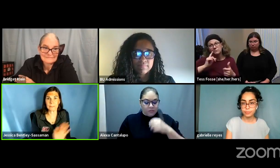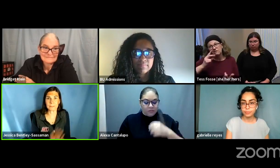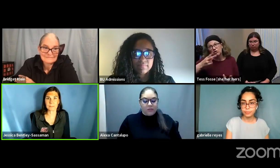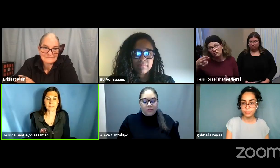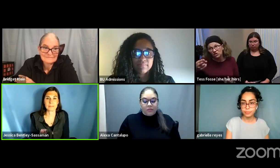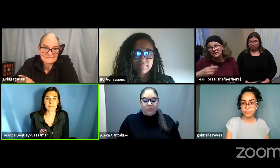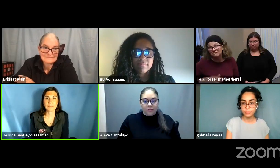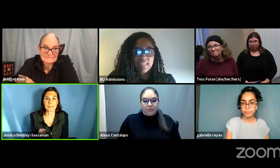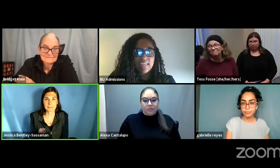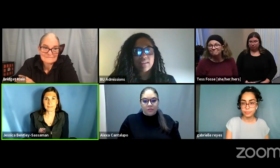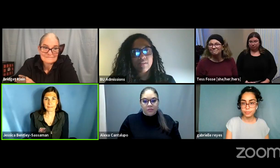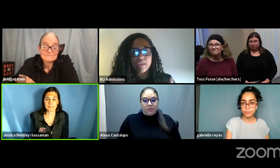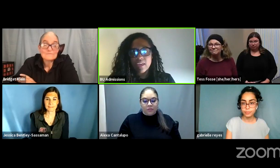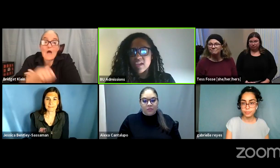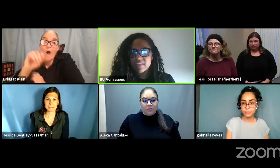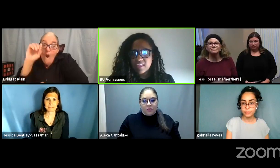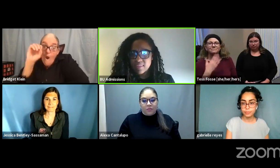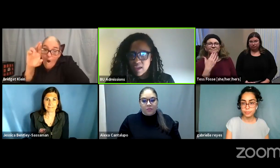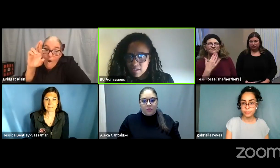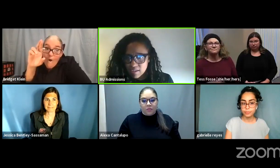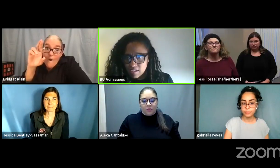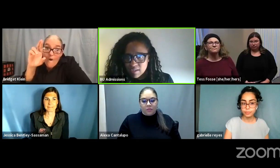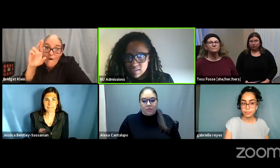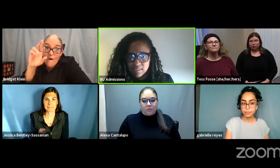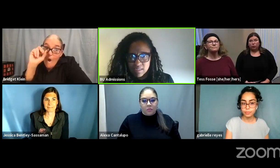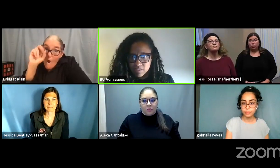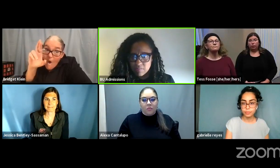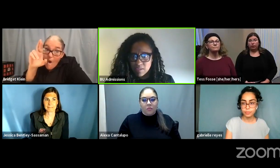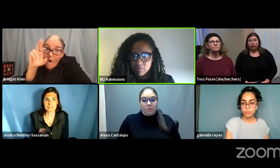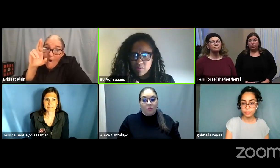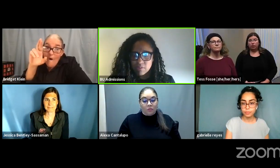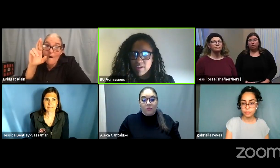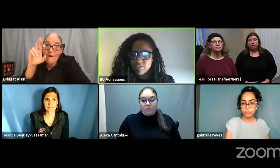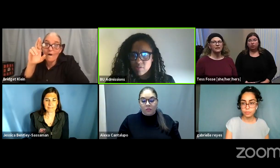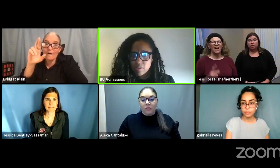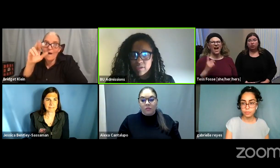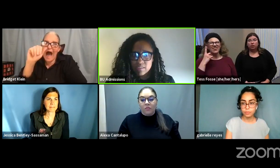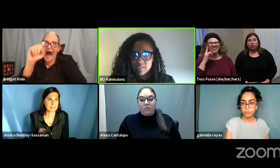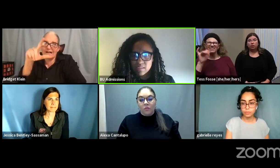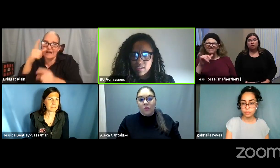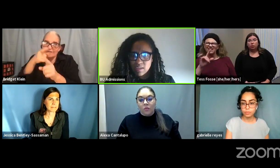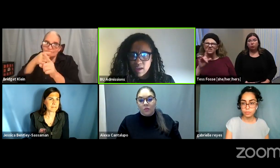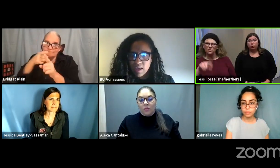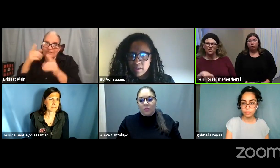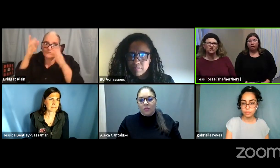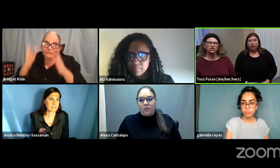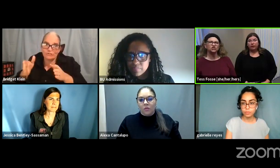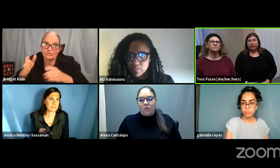hearing. Thank you. I think that seems to be what the question was.